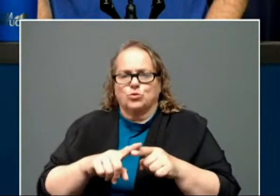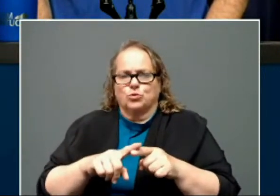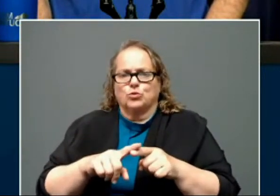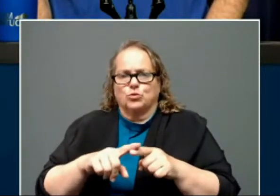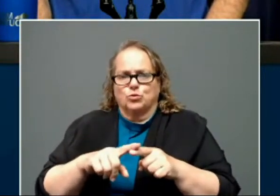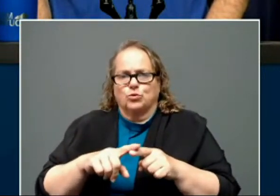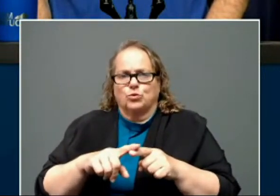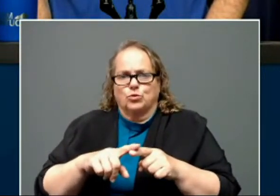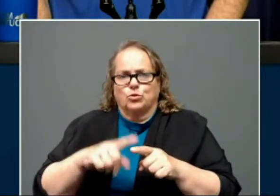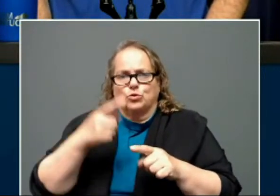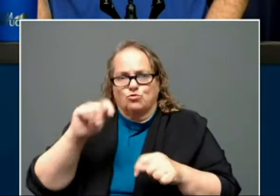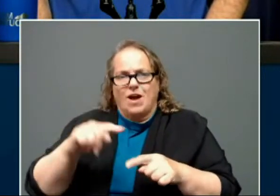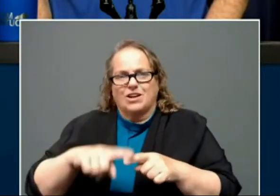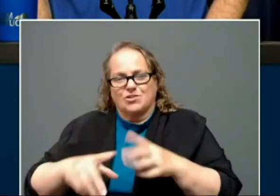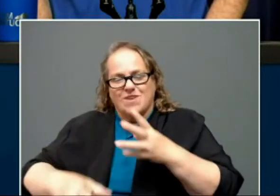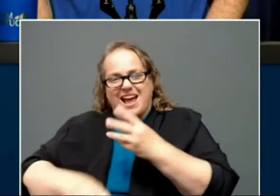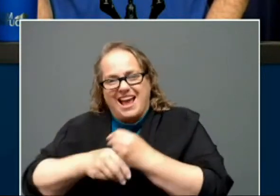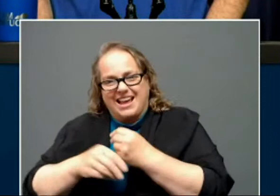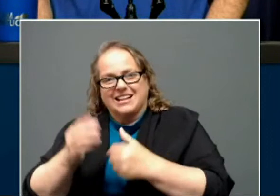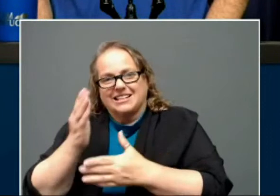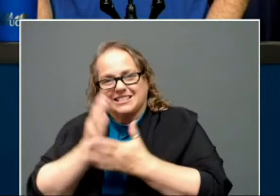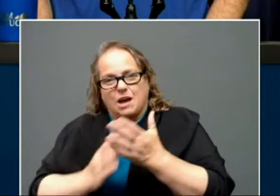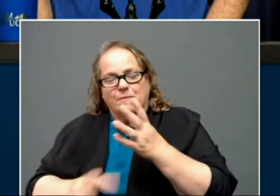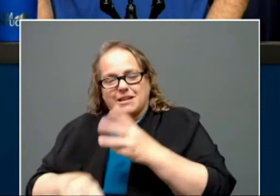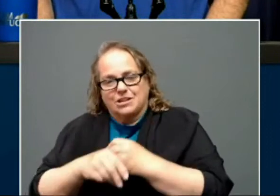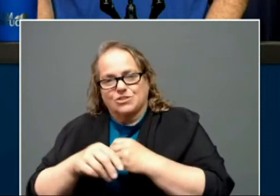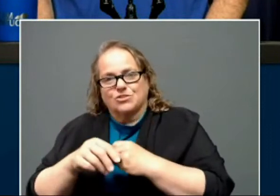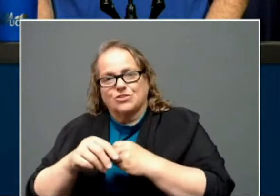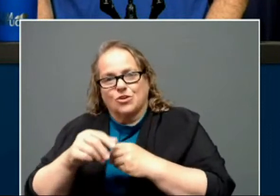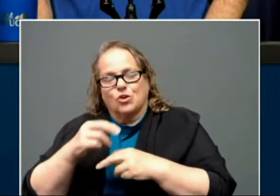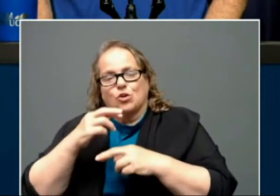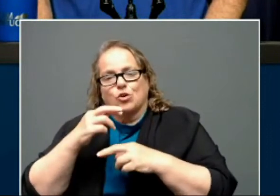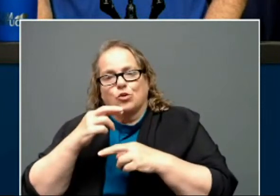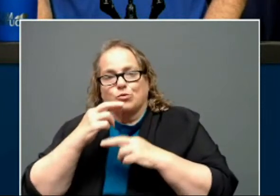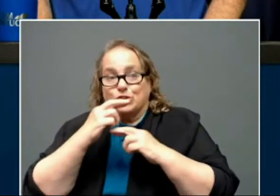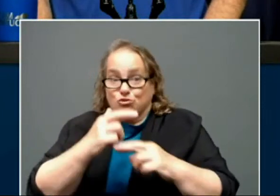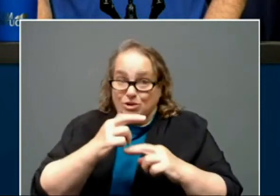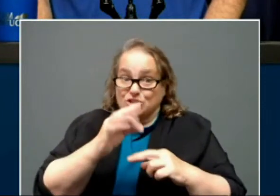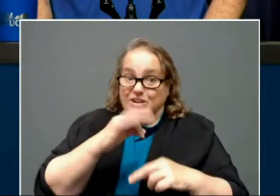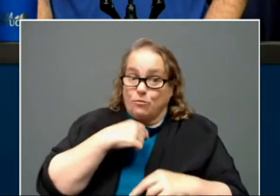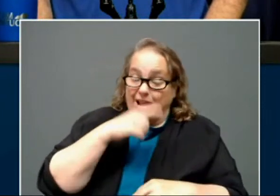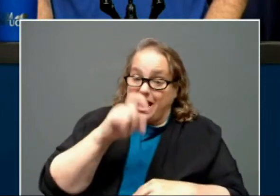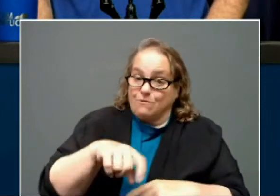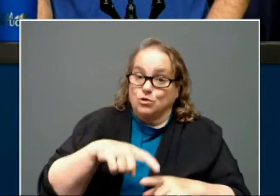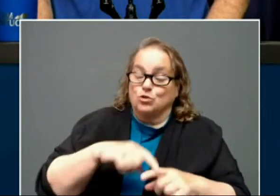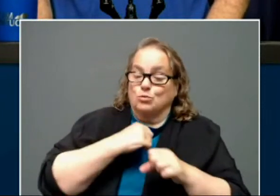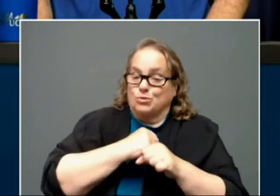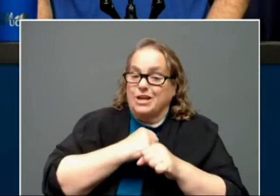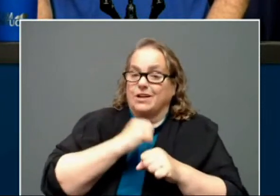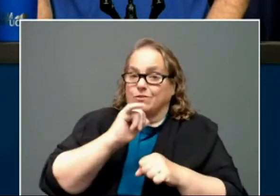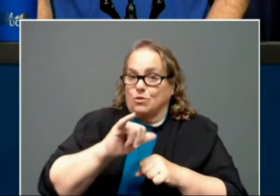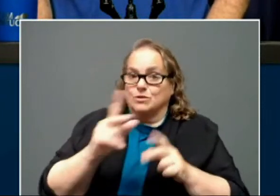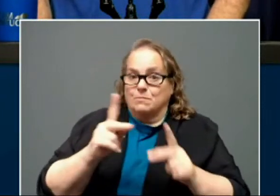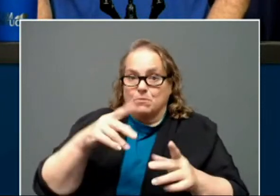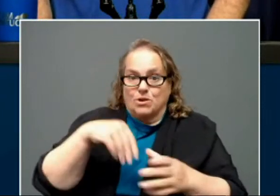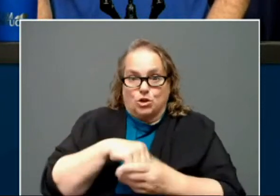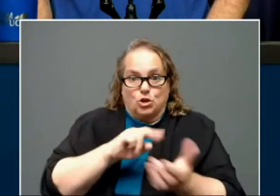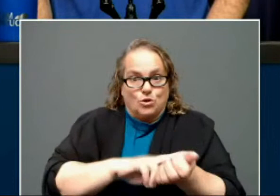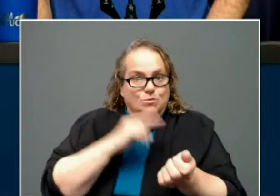and add some additional steps or restrictions if necessary to protect those residents. We cannot let these